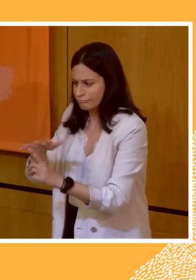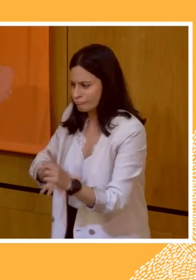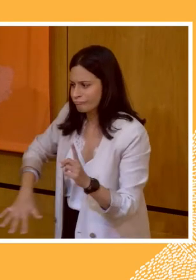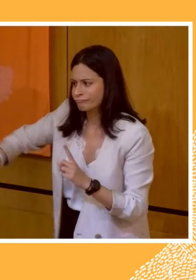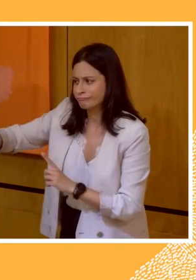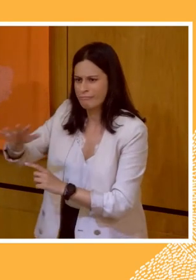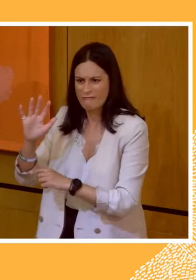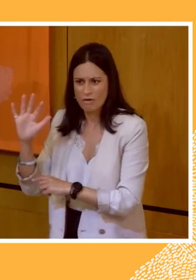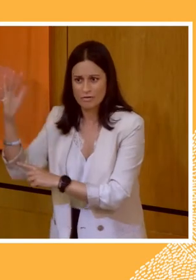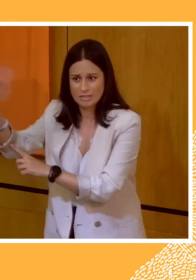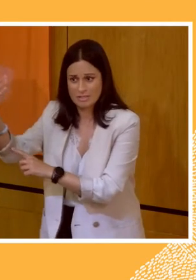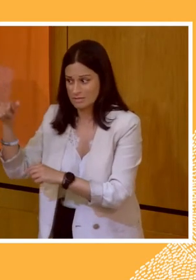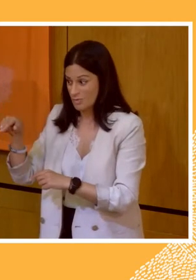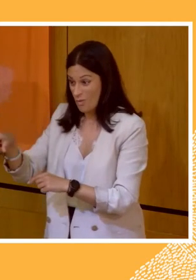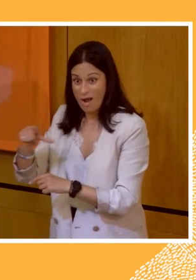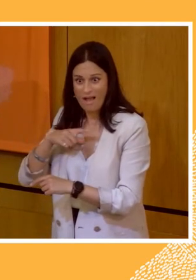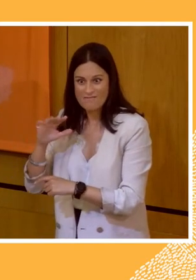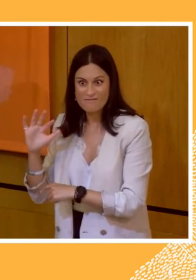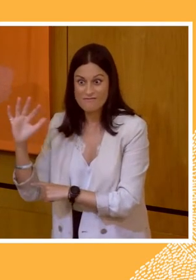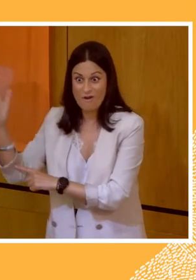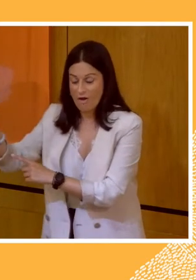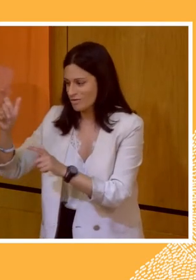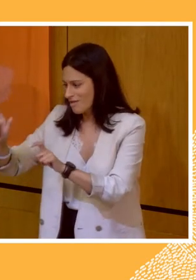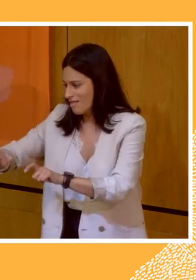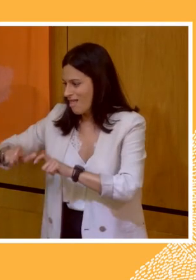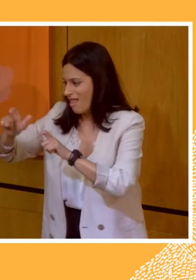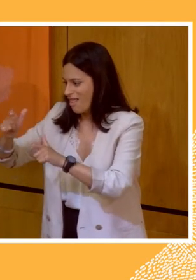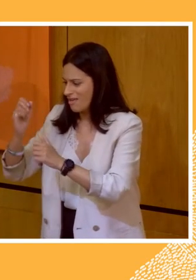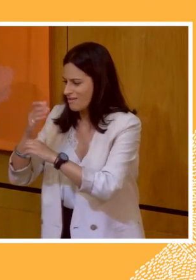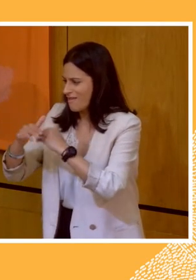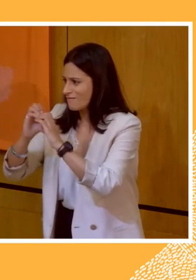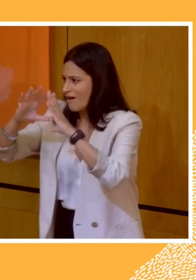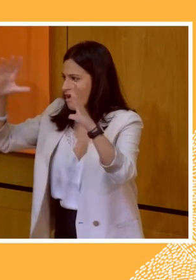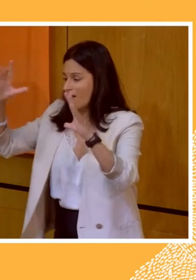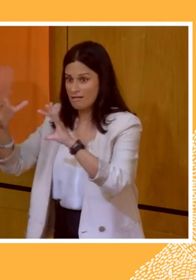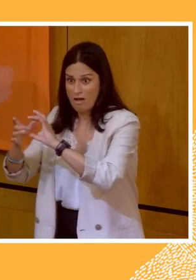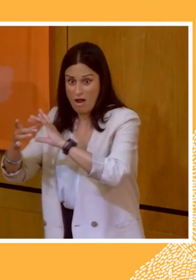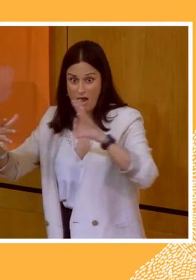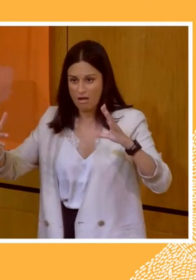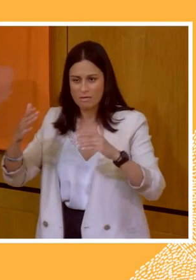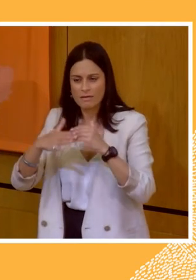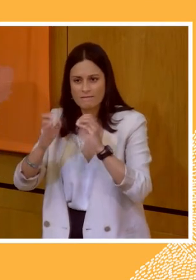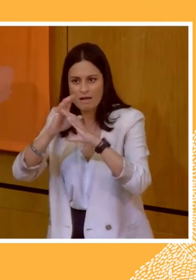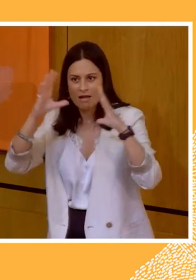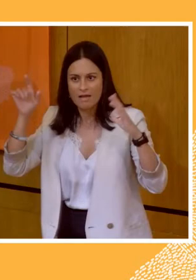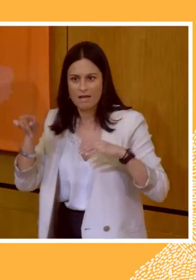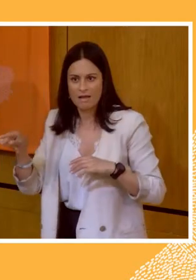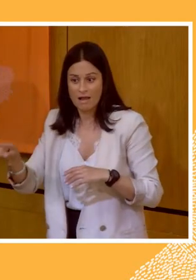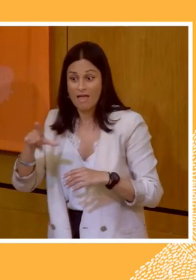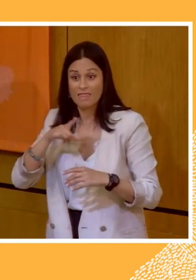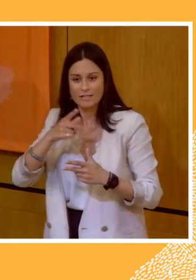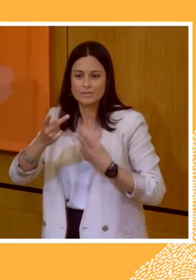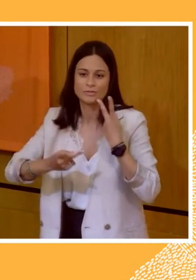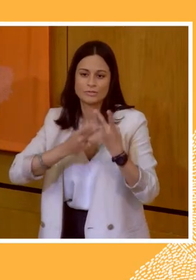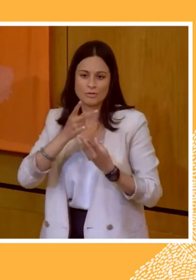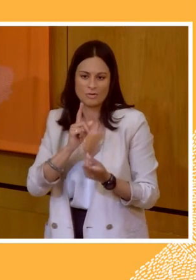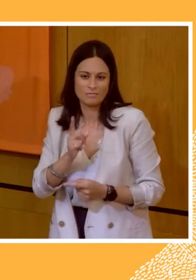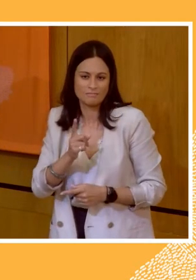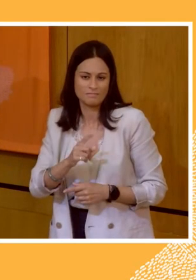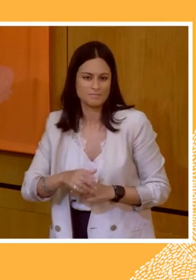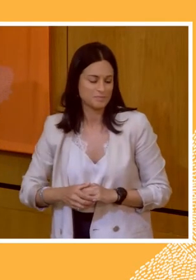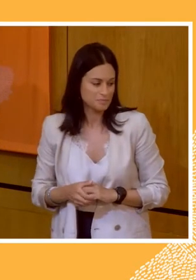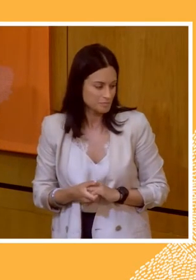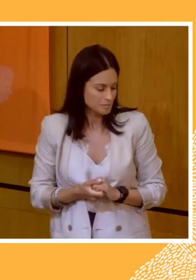the forest, where they had never imagined that they would live. That is what the song is all about.